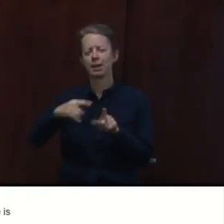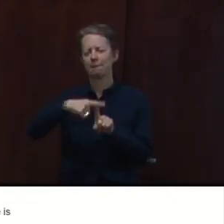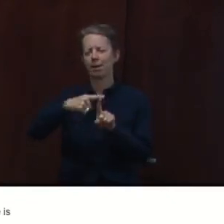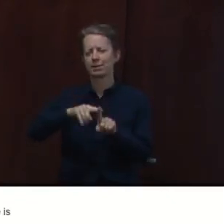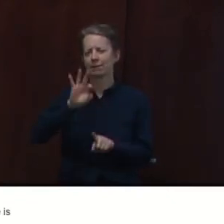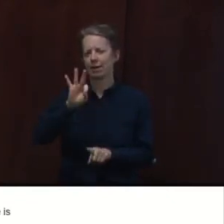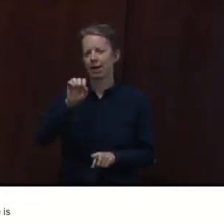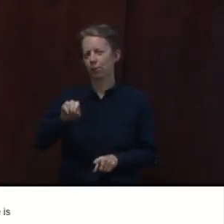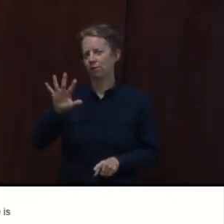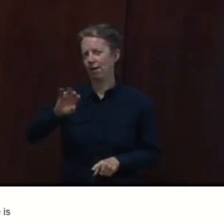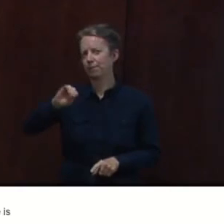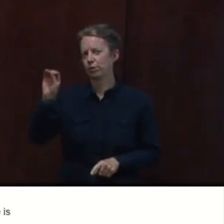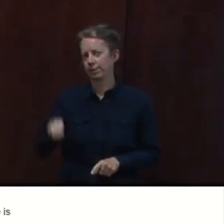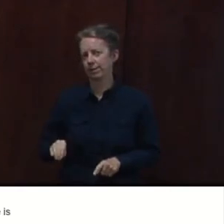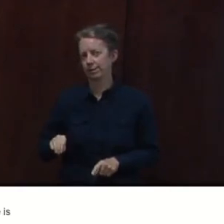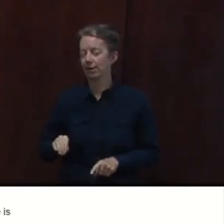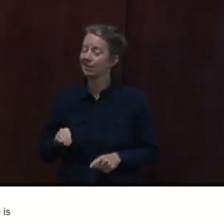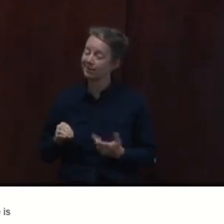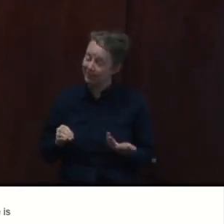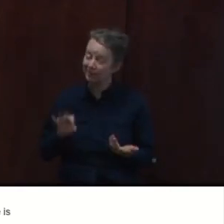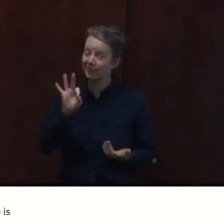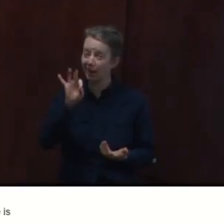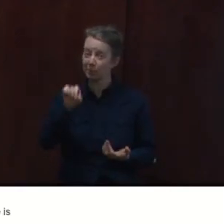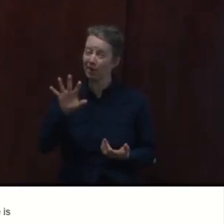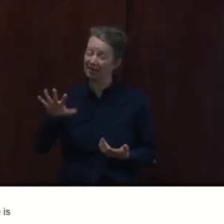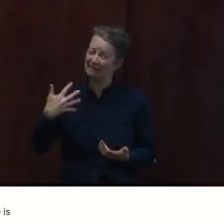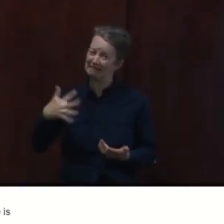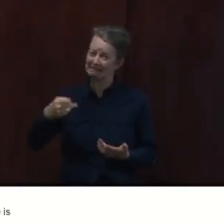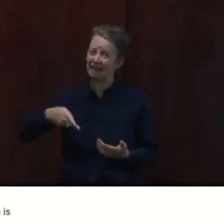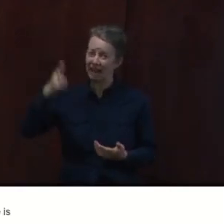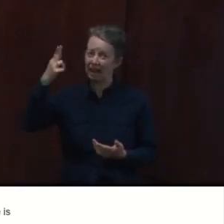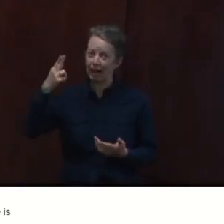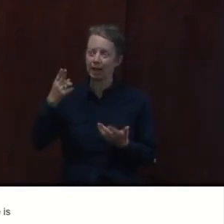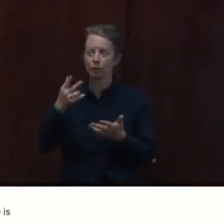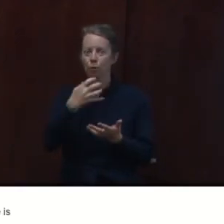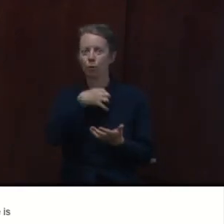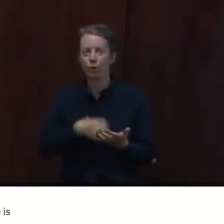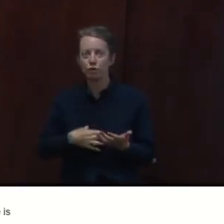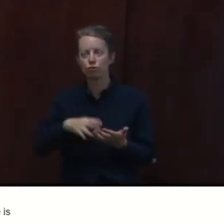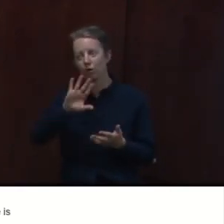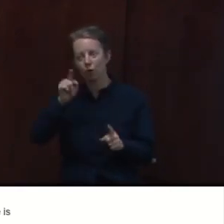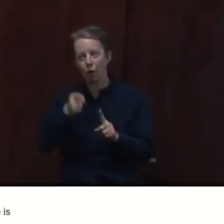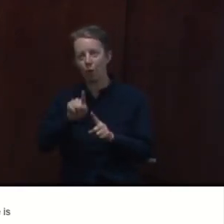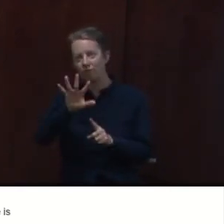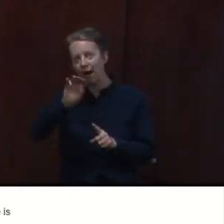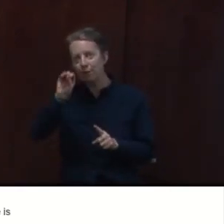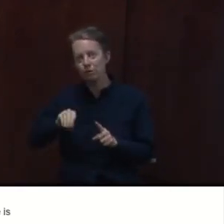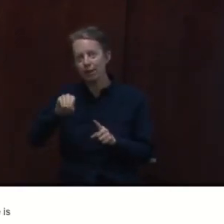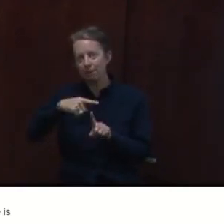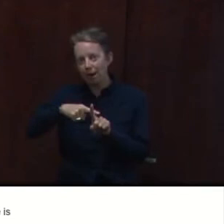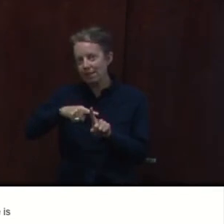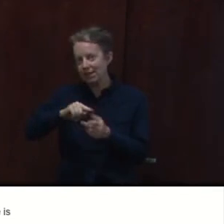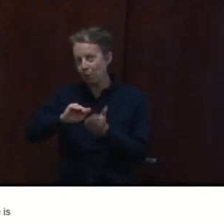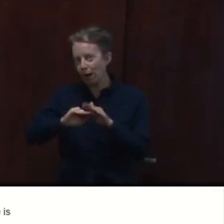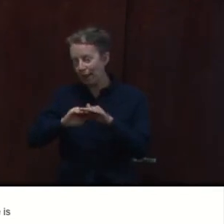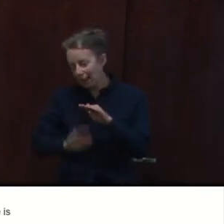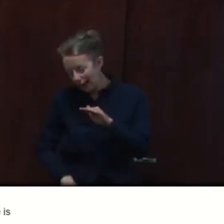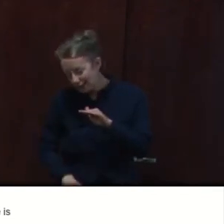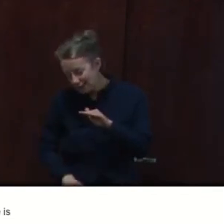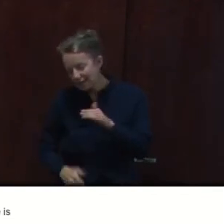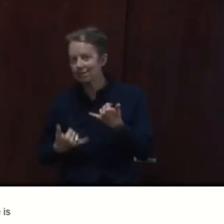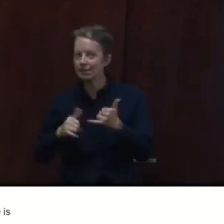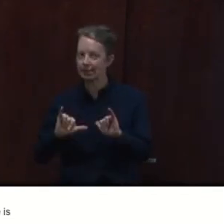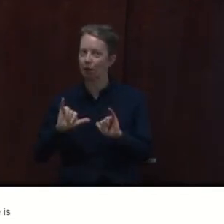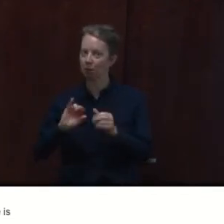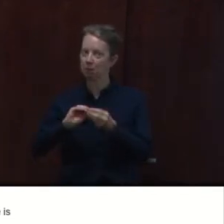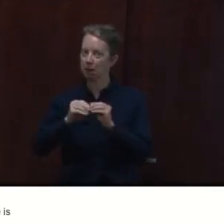9.5%, and while this is still far from the desired 5% or less, it is a welcomed